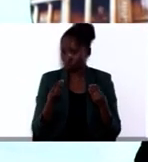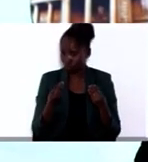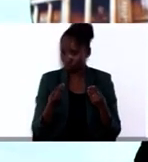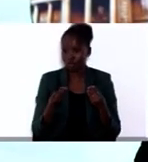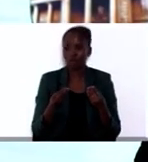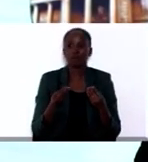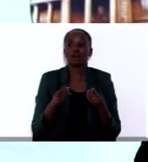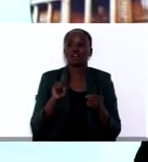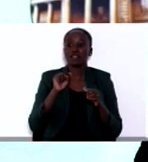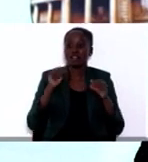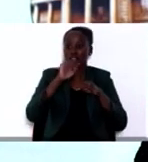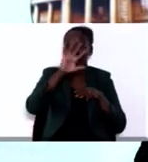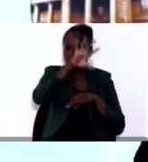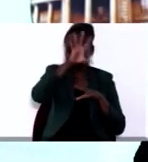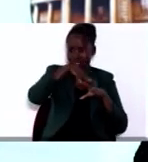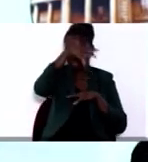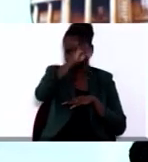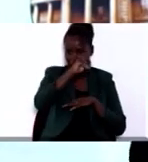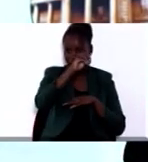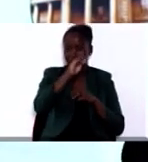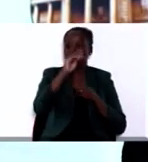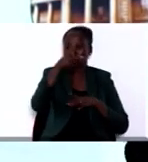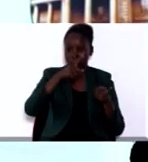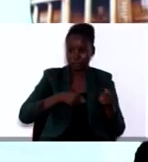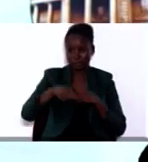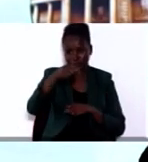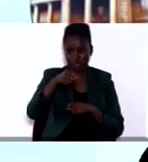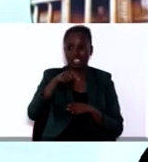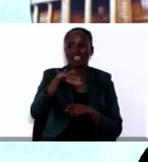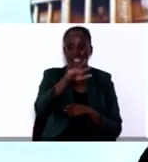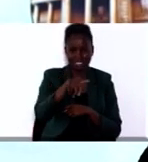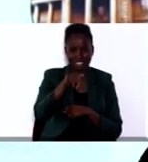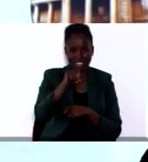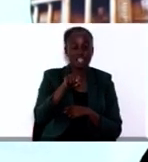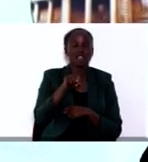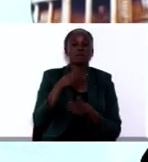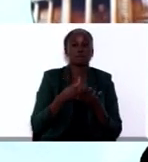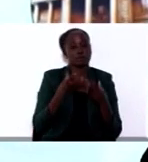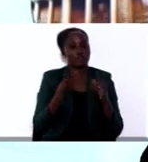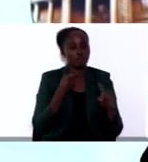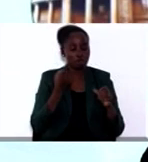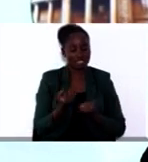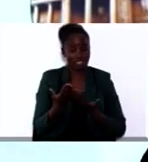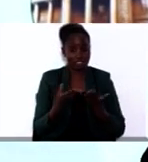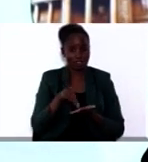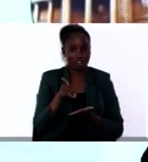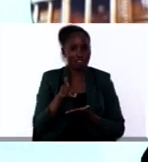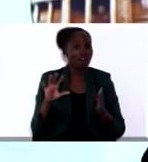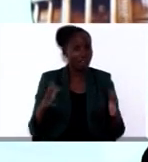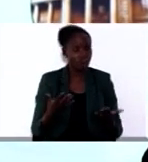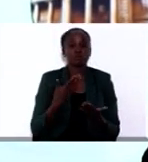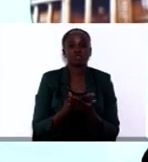claims and litigation. Lots of money was being redirected from service delivery in order to